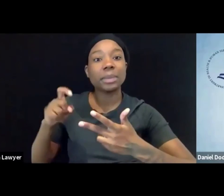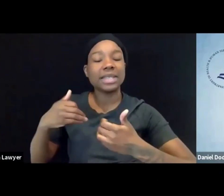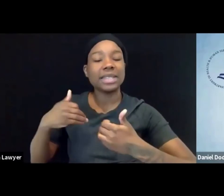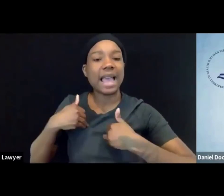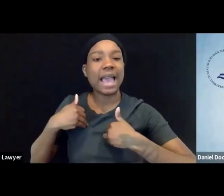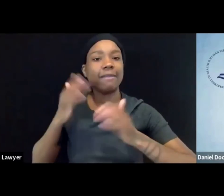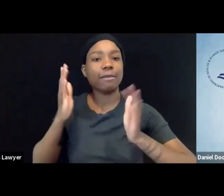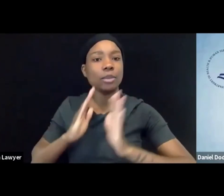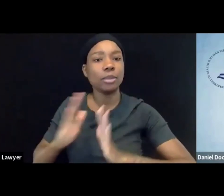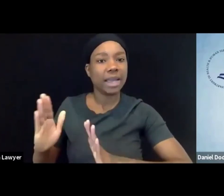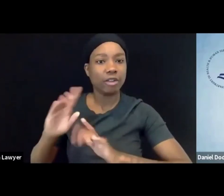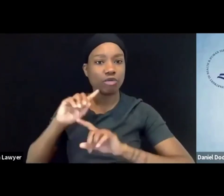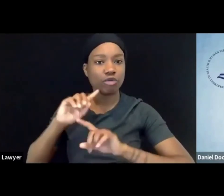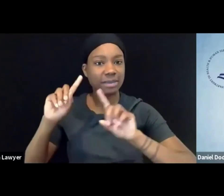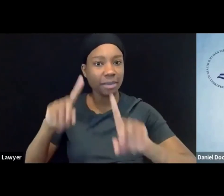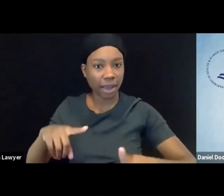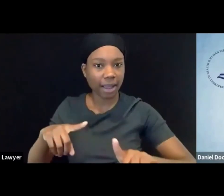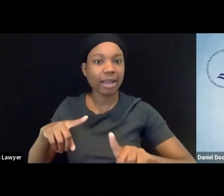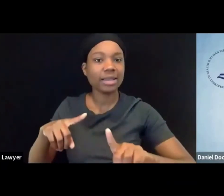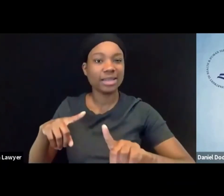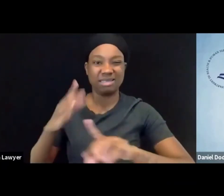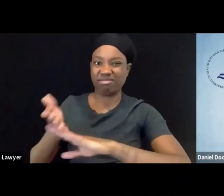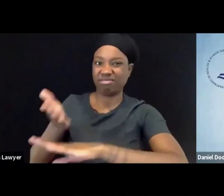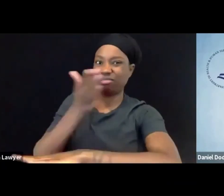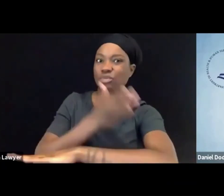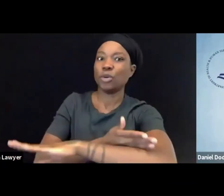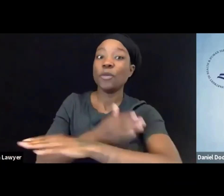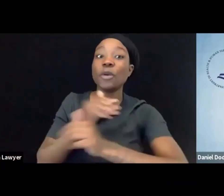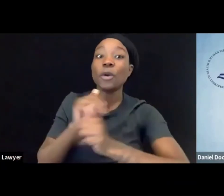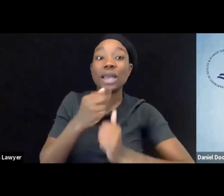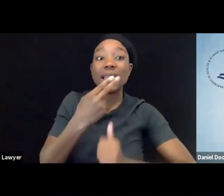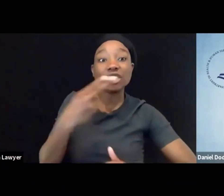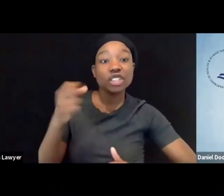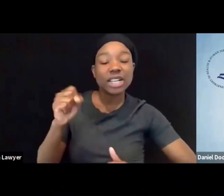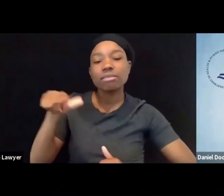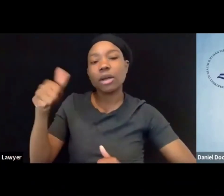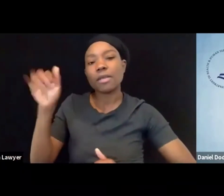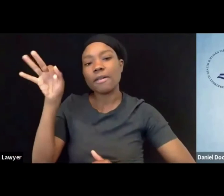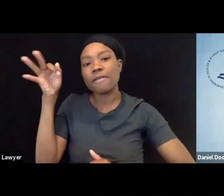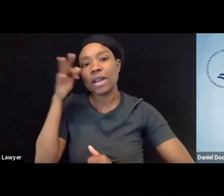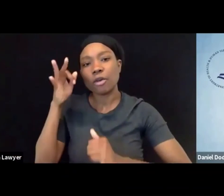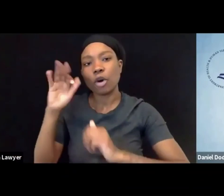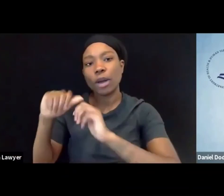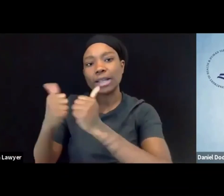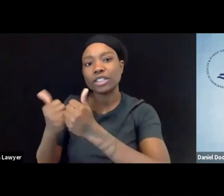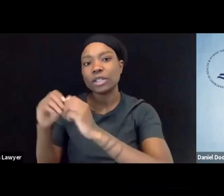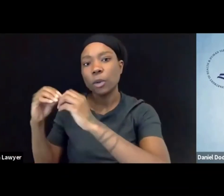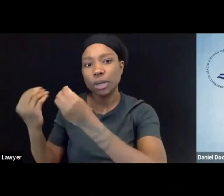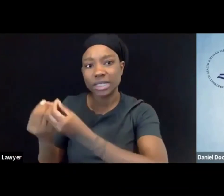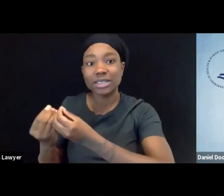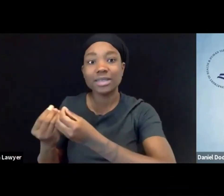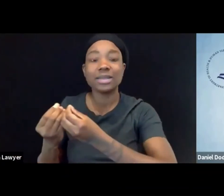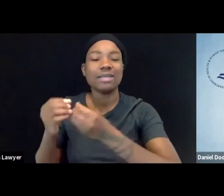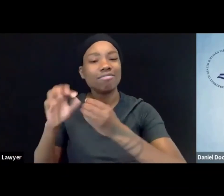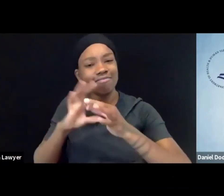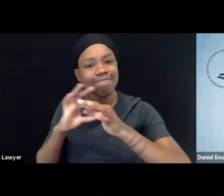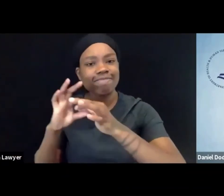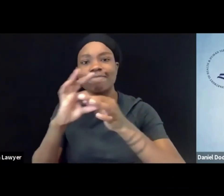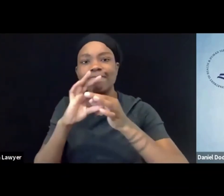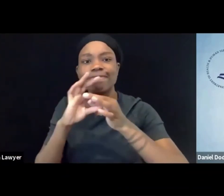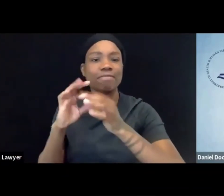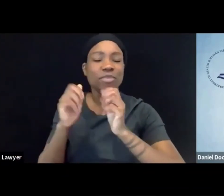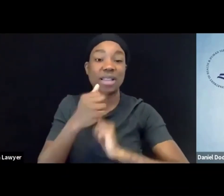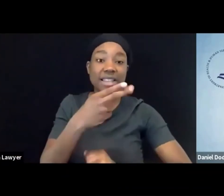federal departments, as well as coordination between HHS and state, local, tribal, and territorial governments. Of course, we have a great example of